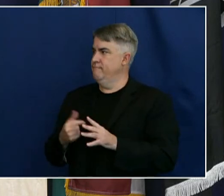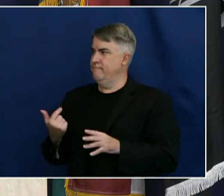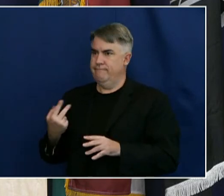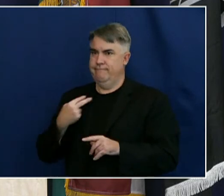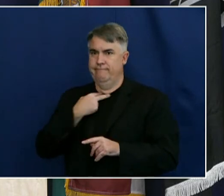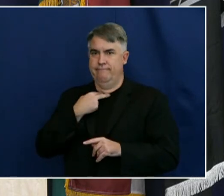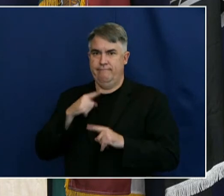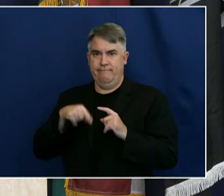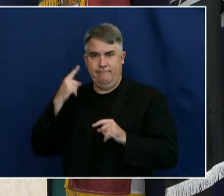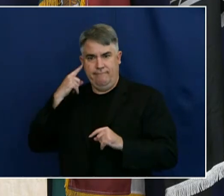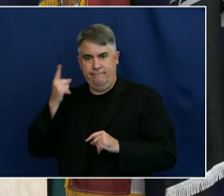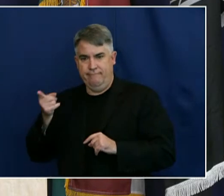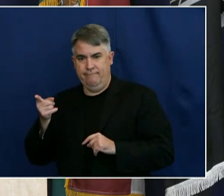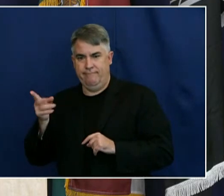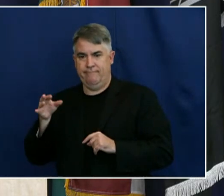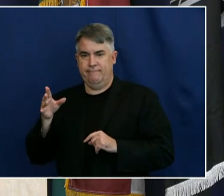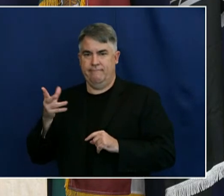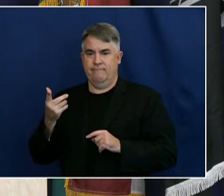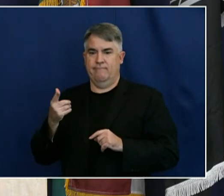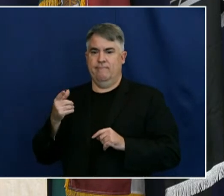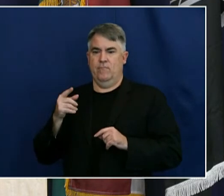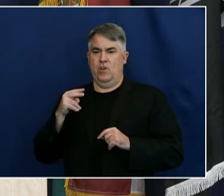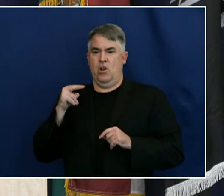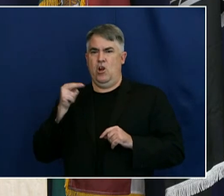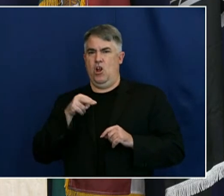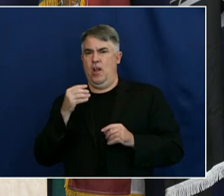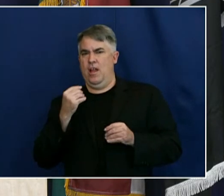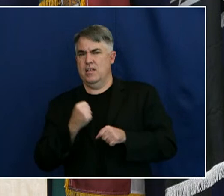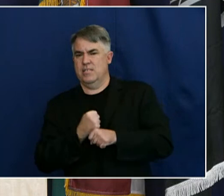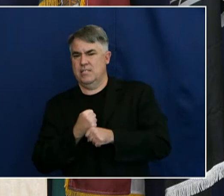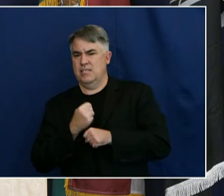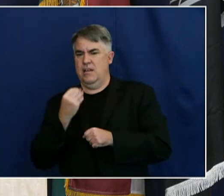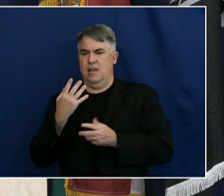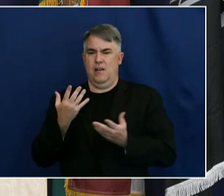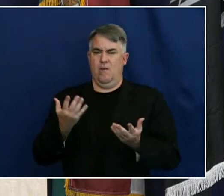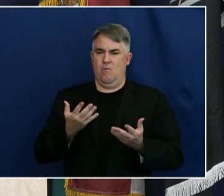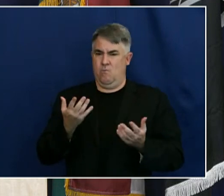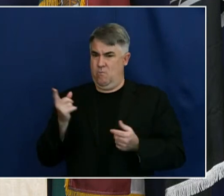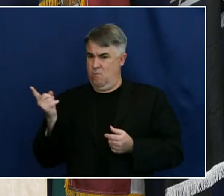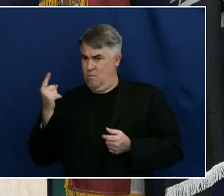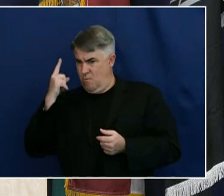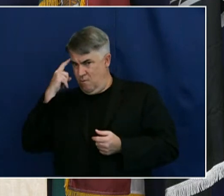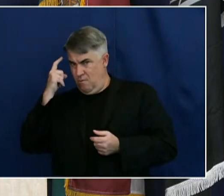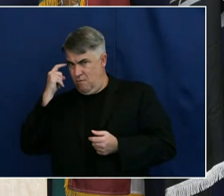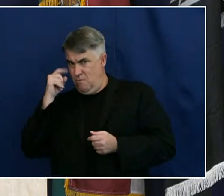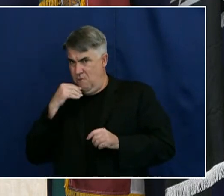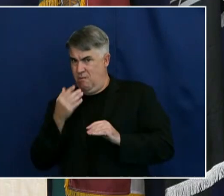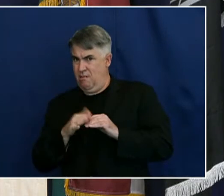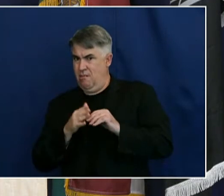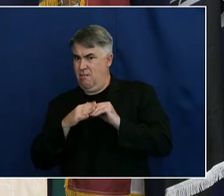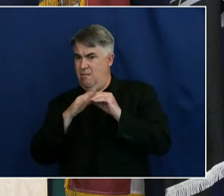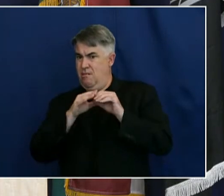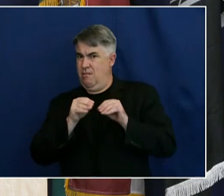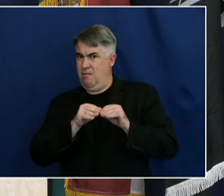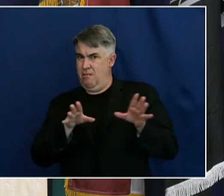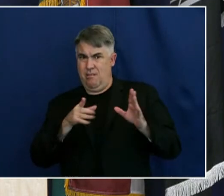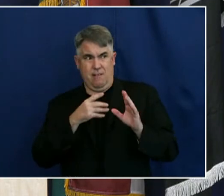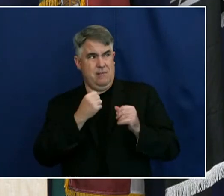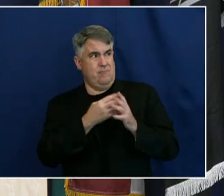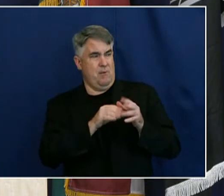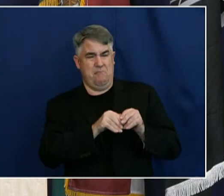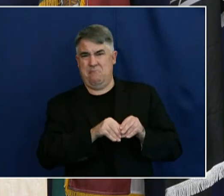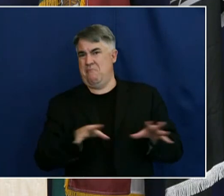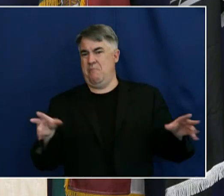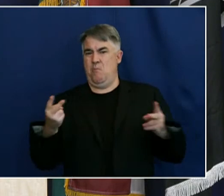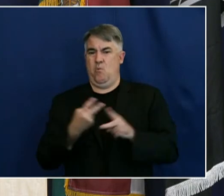what are you guys seeing? Are more people coming to the region? Do you expect that to increase as students hit spring break here? You know, Matt, I'm not aware. I haven't looked